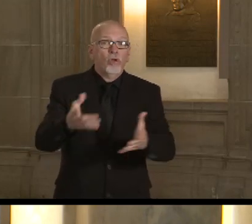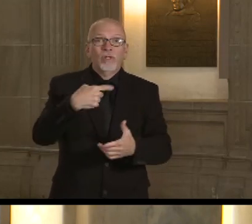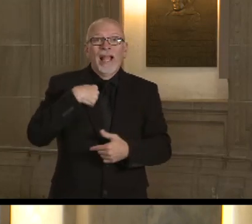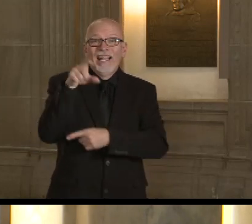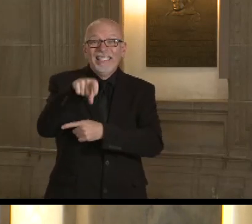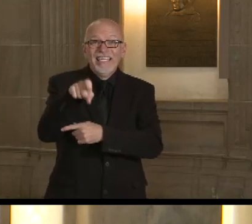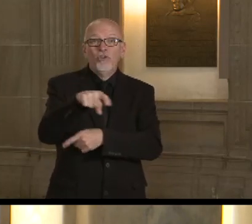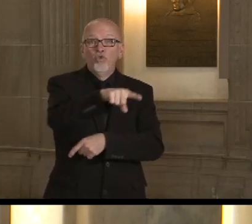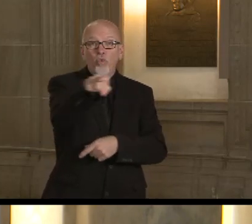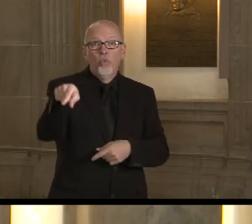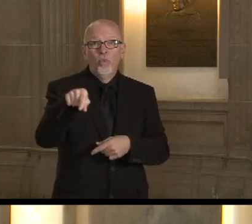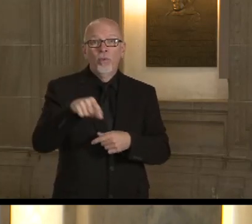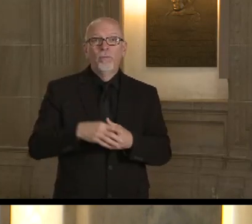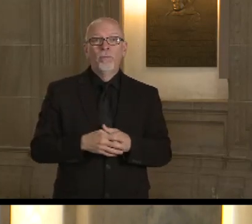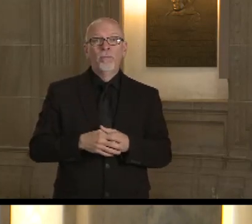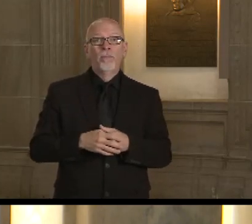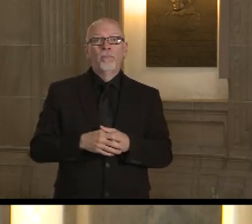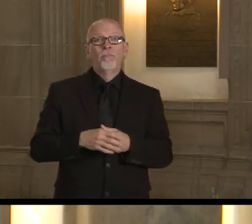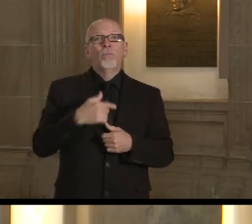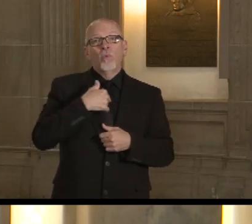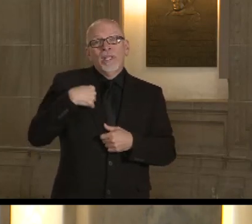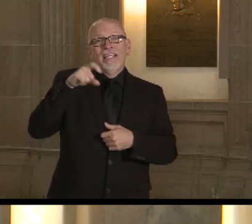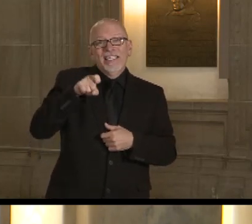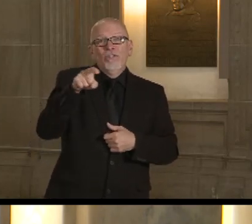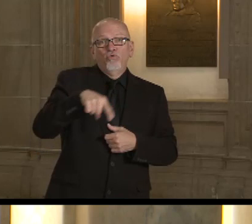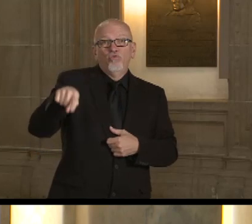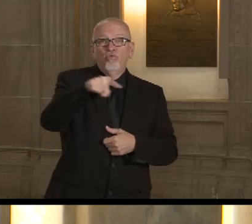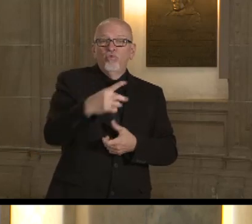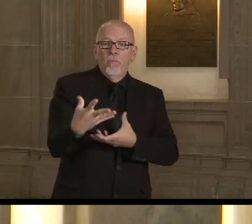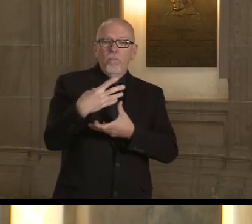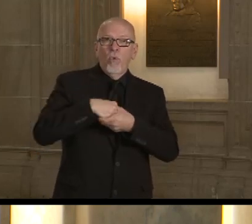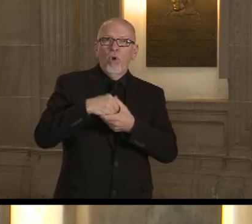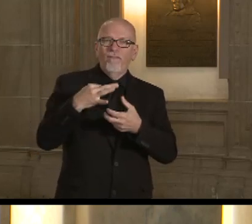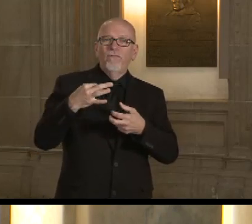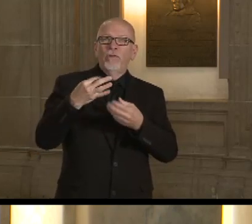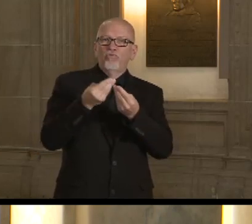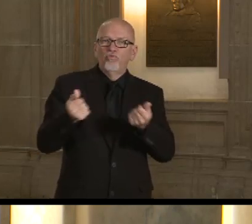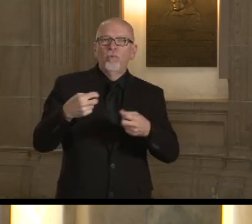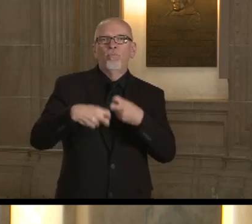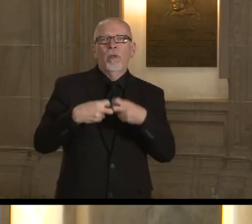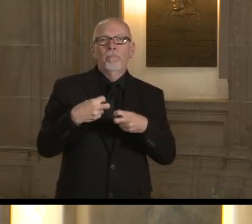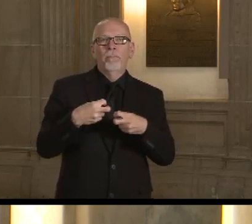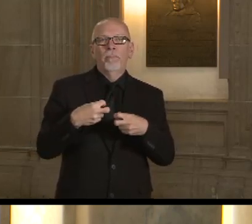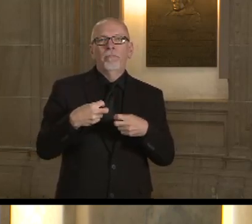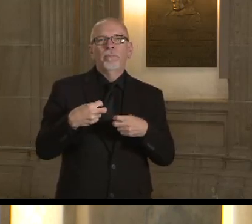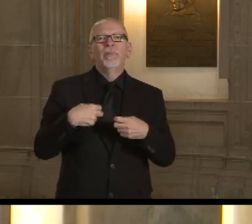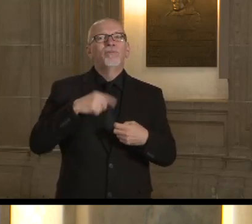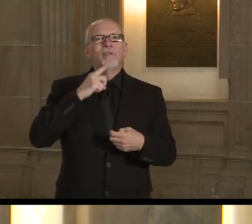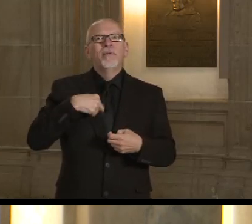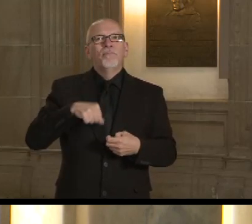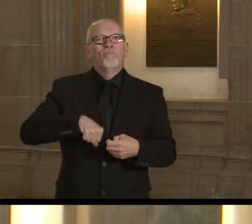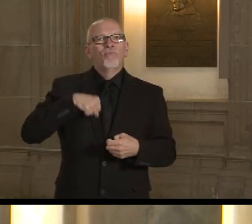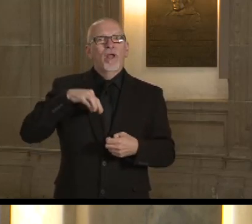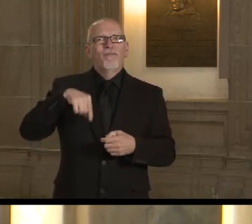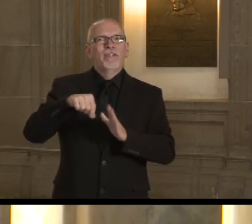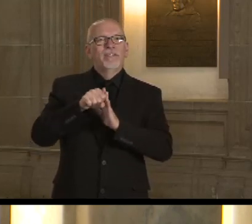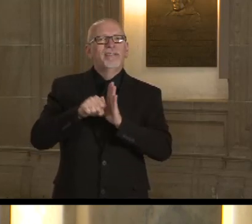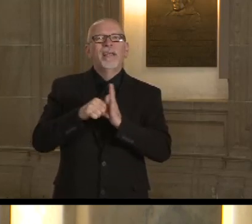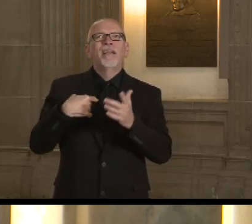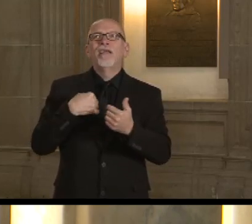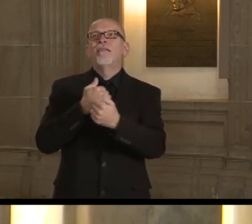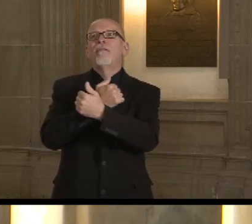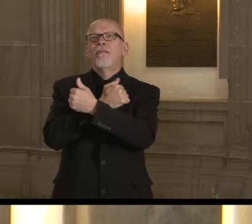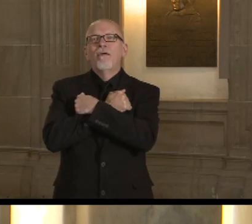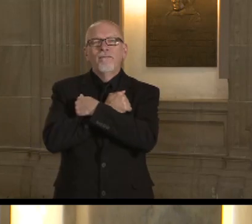you. We need you to be part of the solution. I'm so proud of this state. I